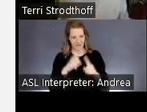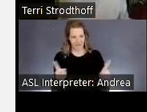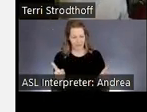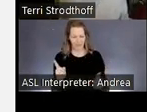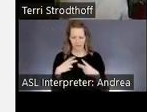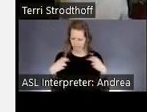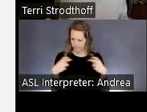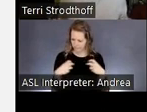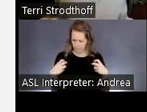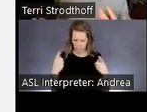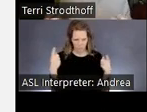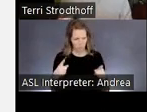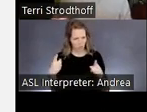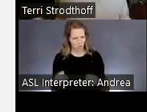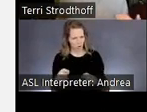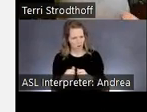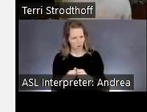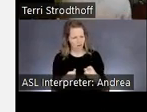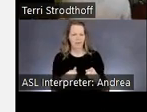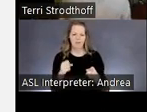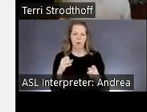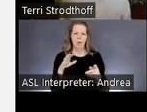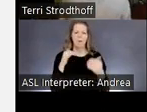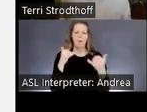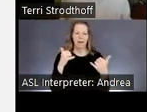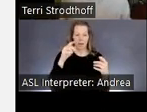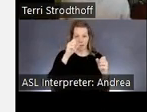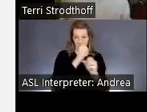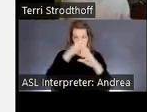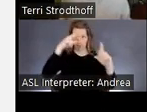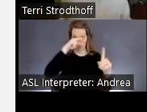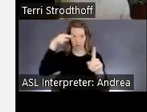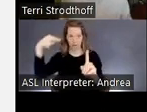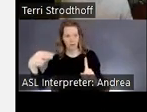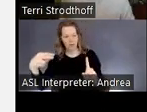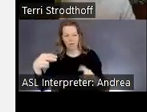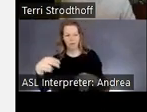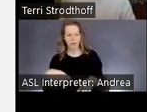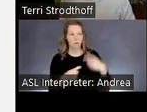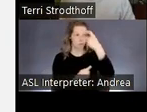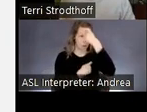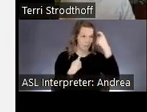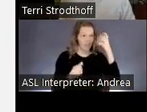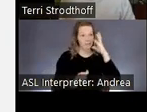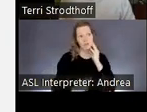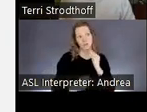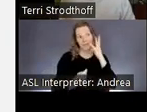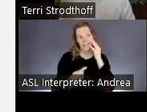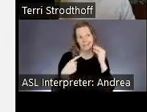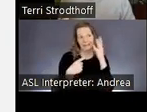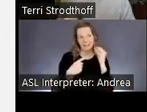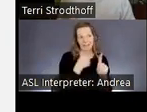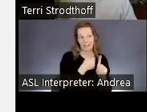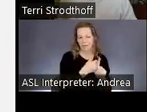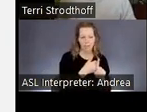ourselves what's going on there. And it helps to move to this understanding that trauma is not about our experiences alone. It's